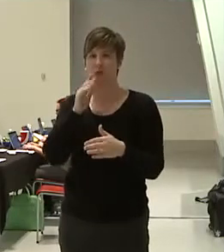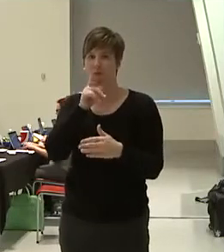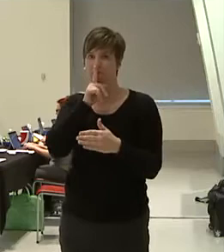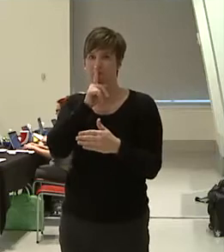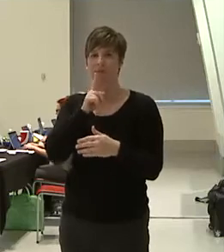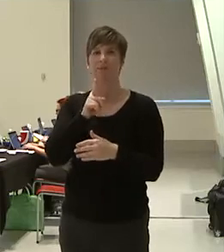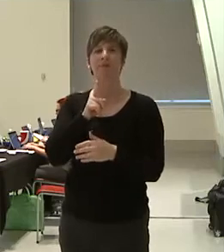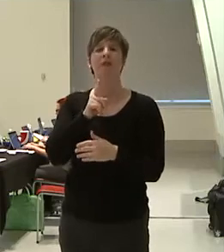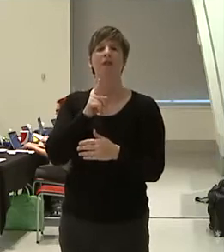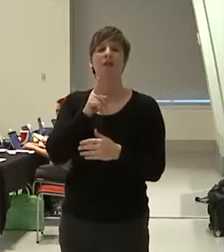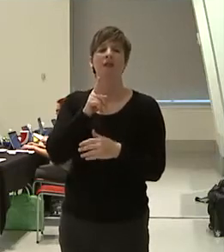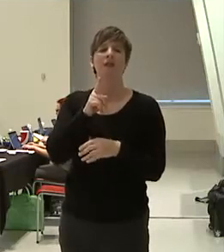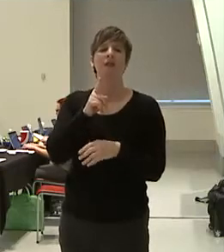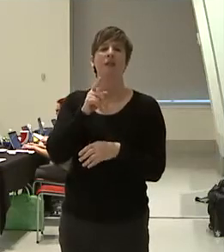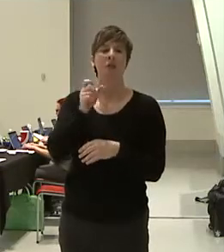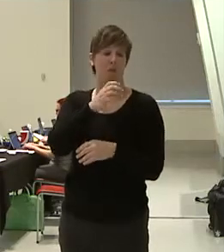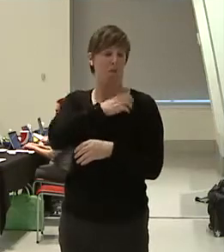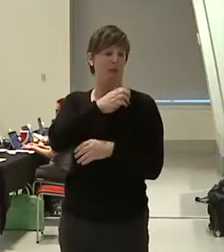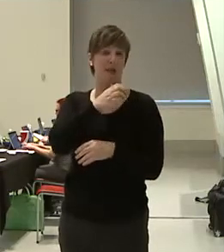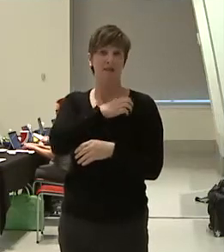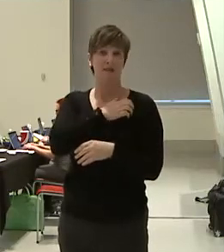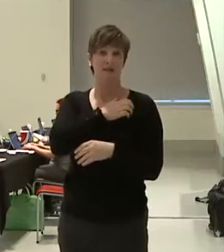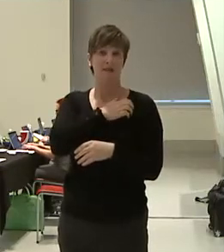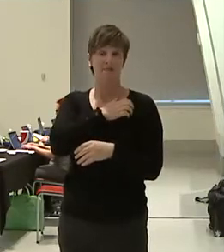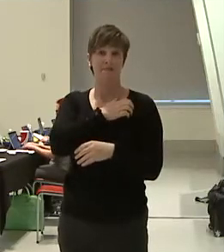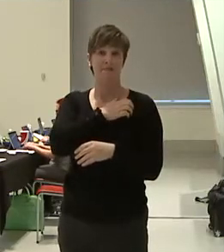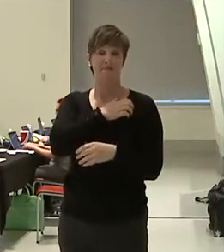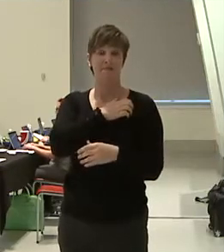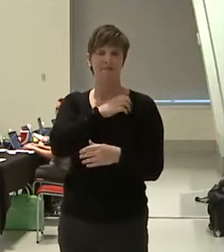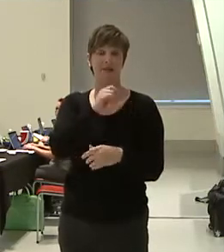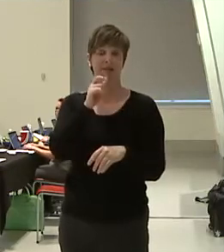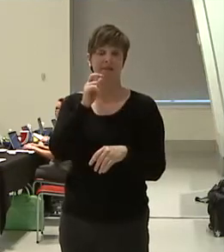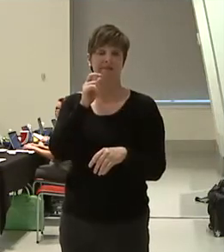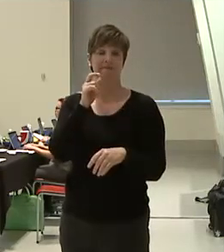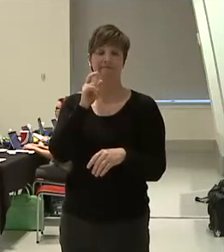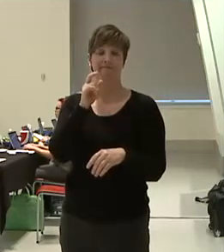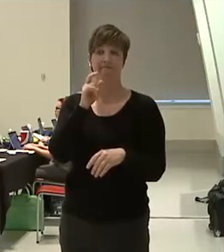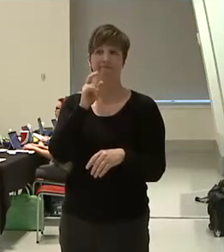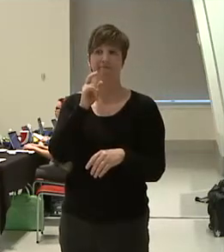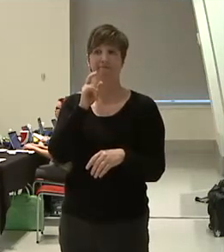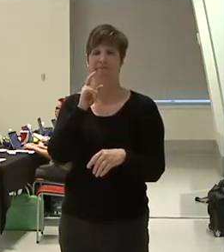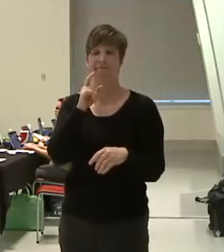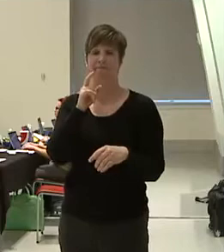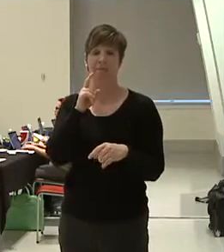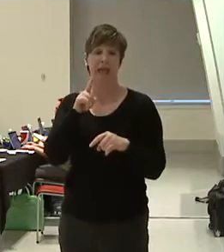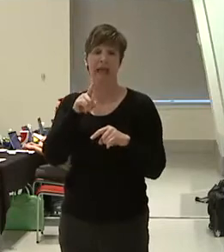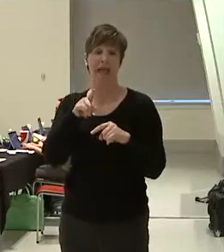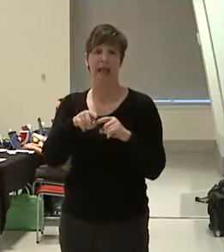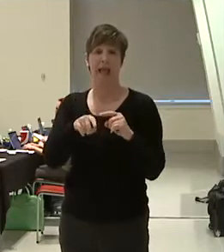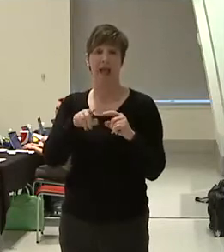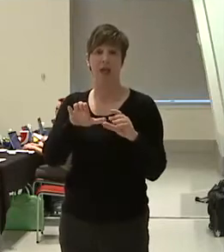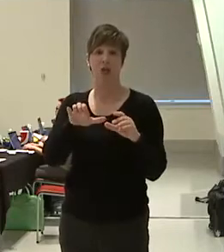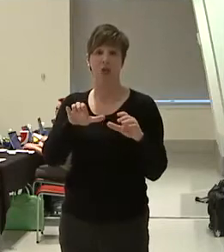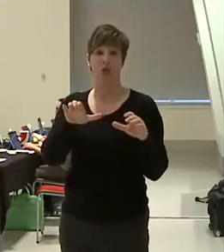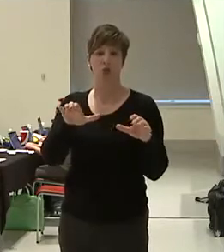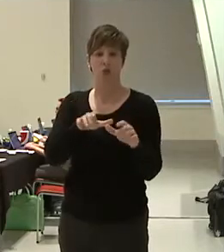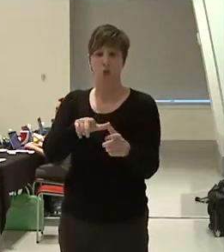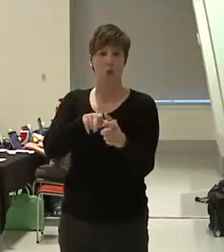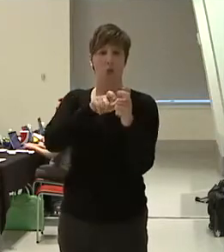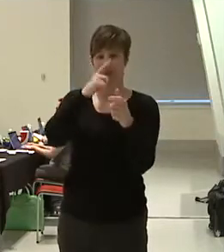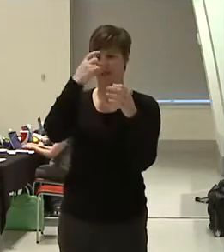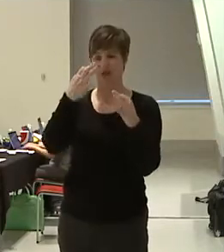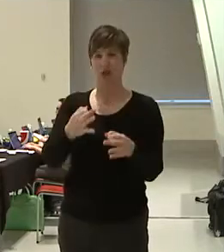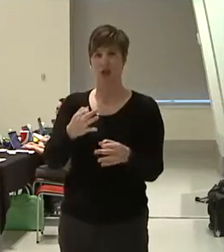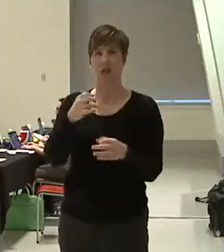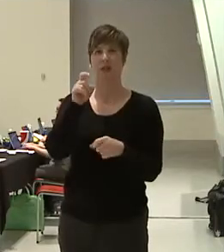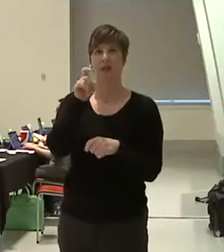big player, and obviously police aren't able to do anything in a knee-jerk way. They have to be very measured and all of